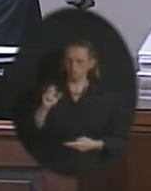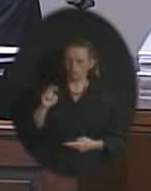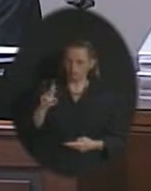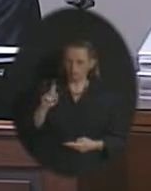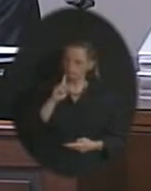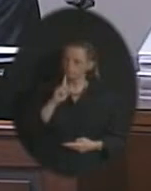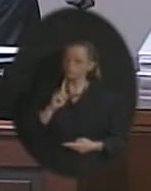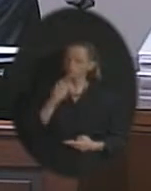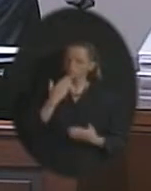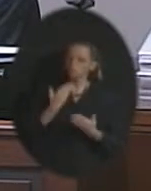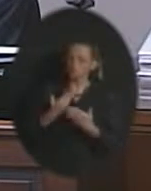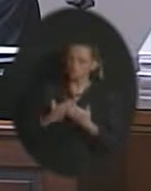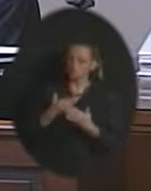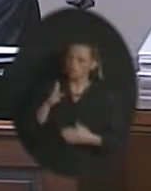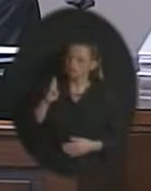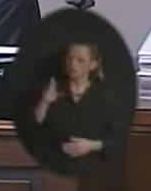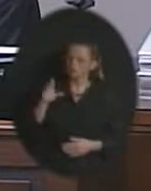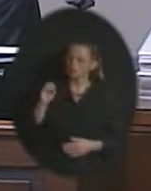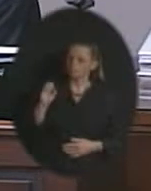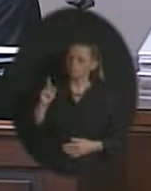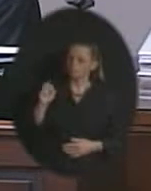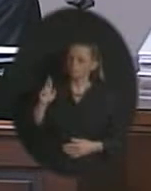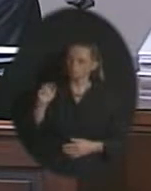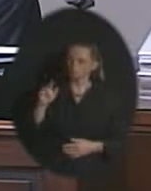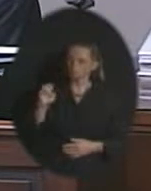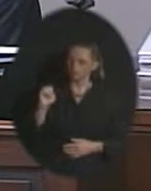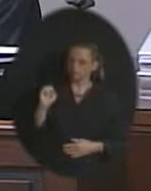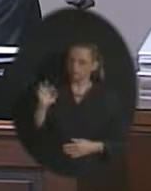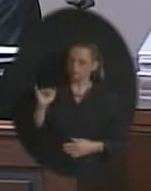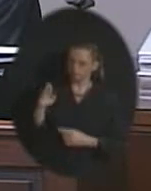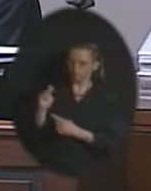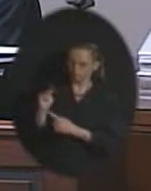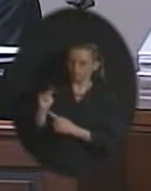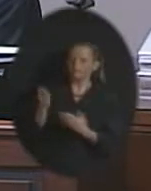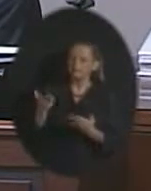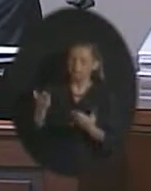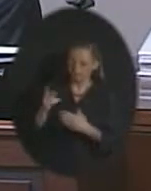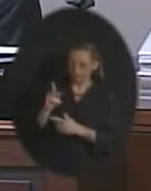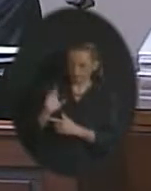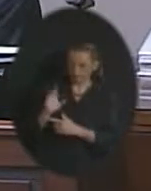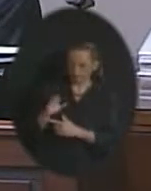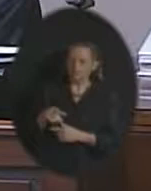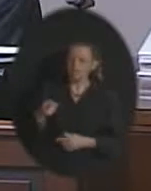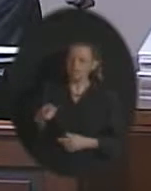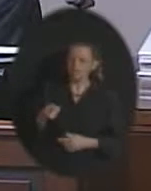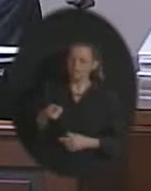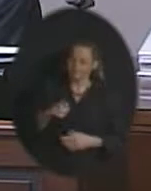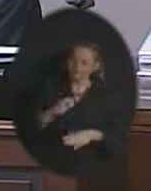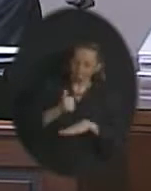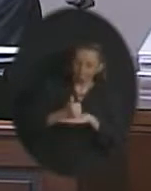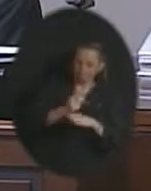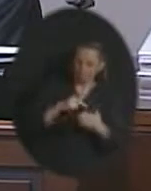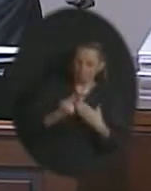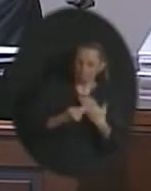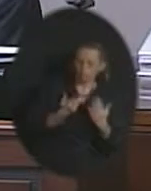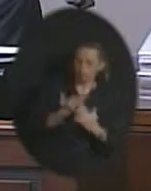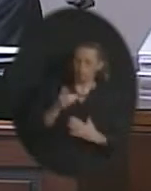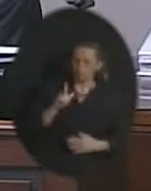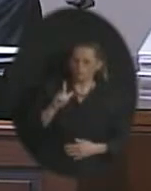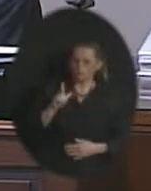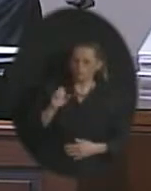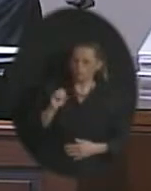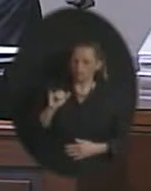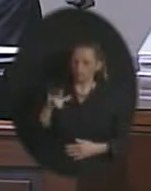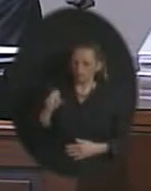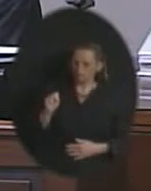here in Kansas City. What they have done is they put together a program through Lloyd's, and then they also put together a not admitted carrier